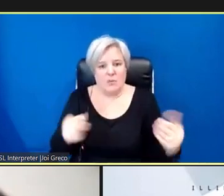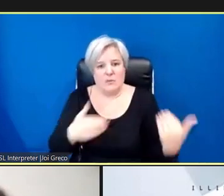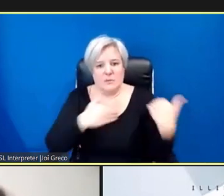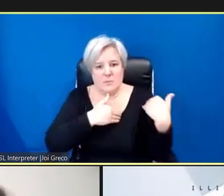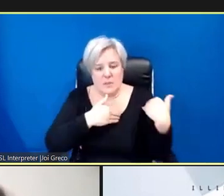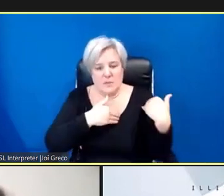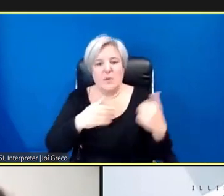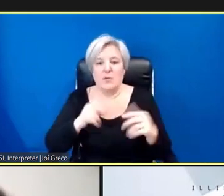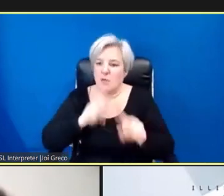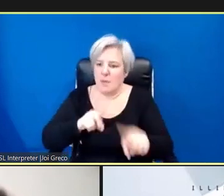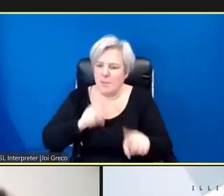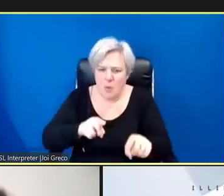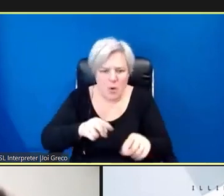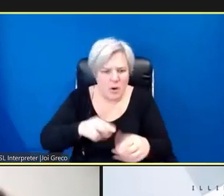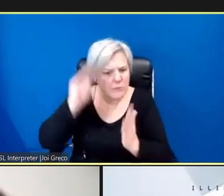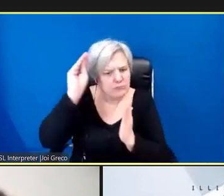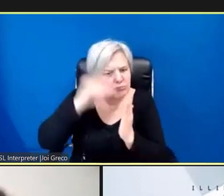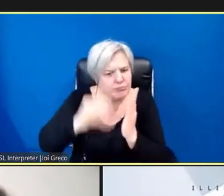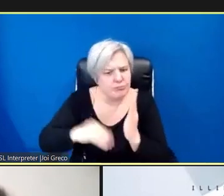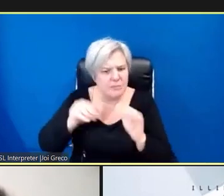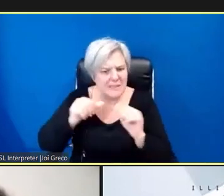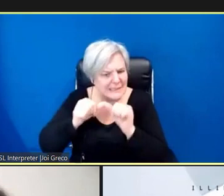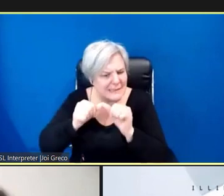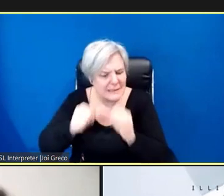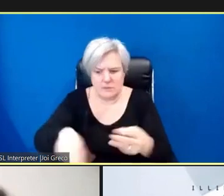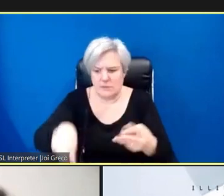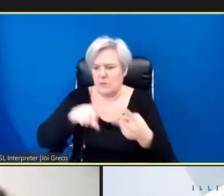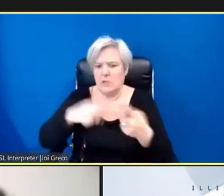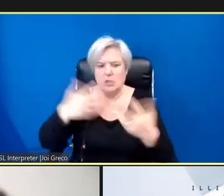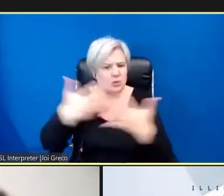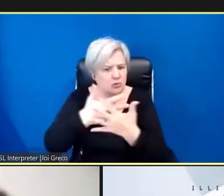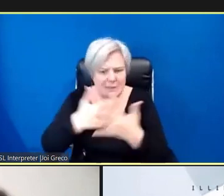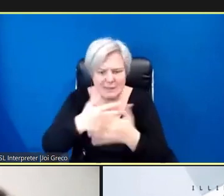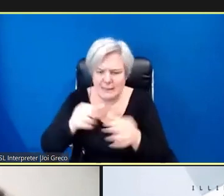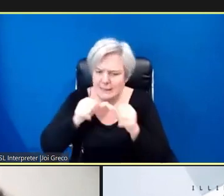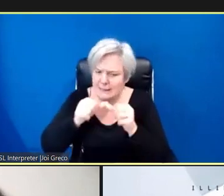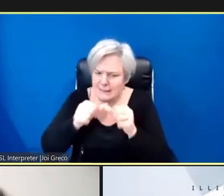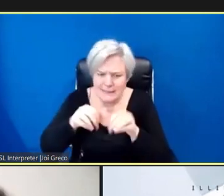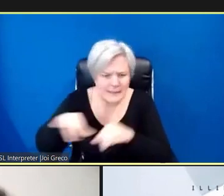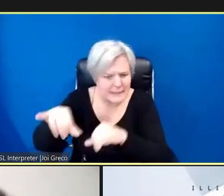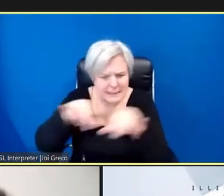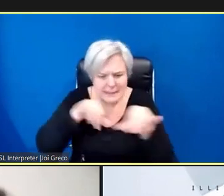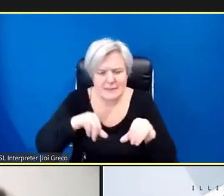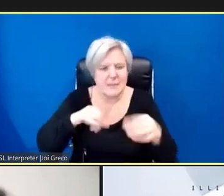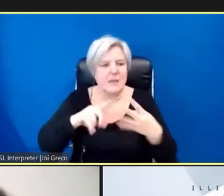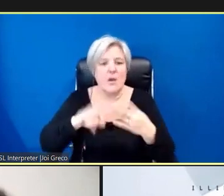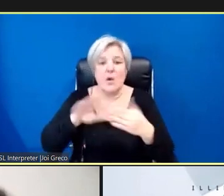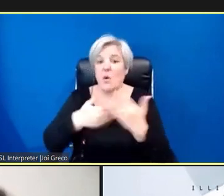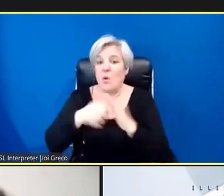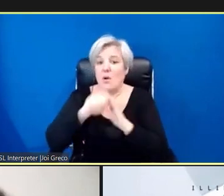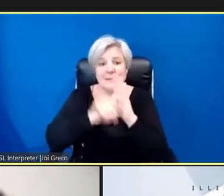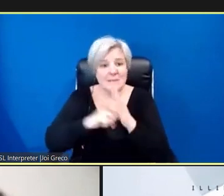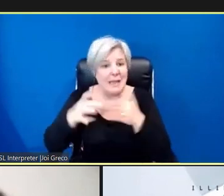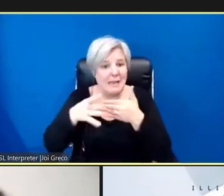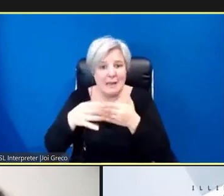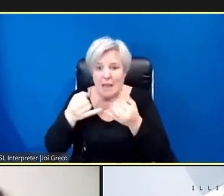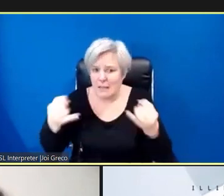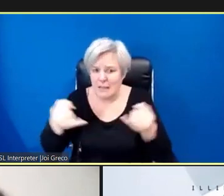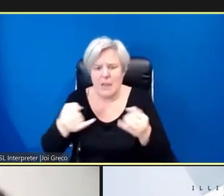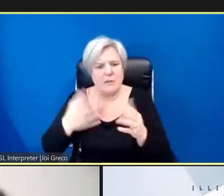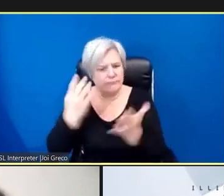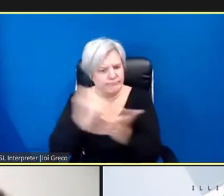sure that reporting is consistent, that screening is consistent, that all of the state guidelines are being used, and